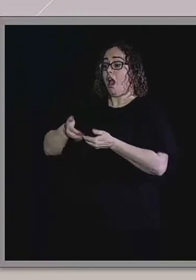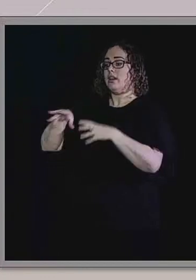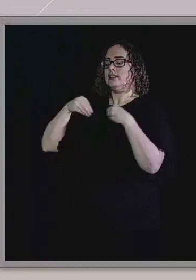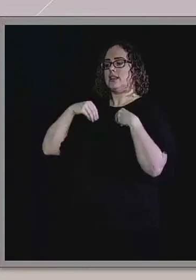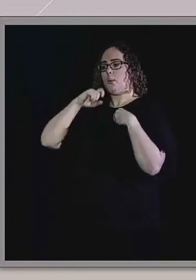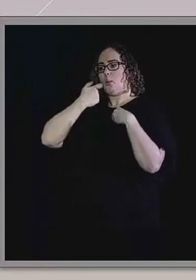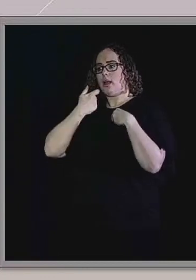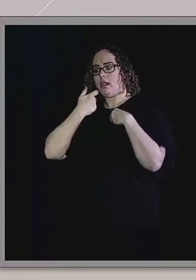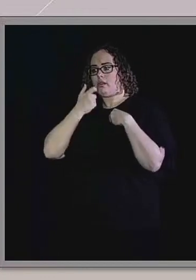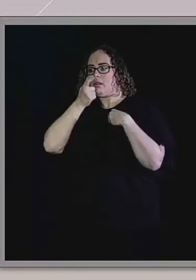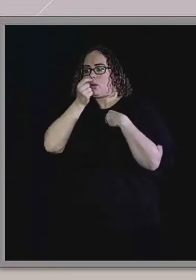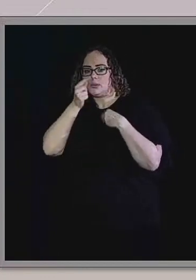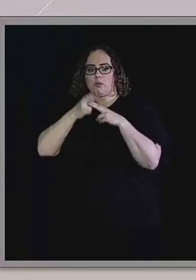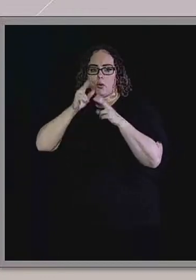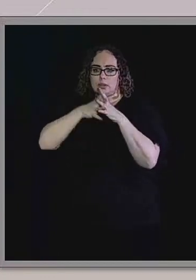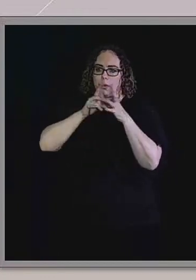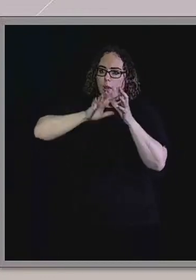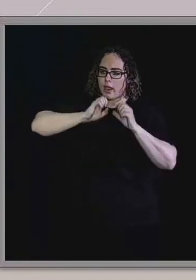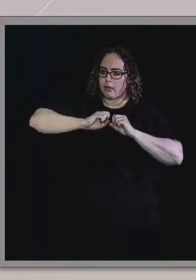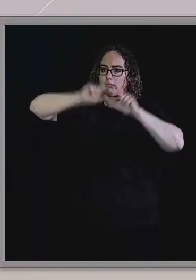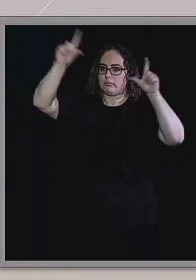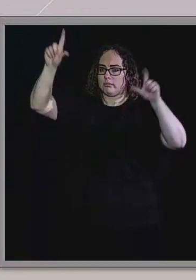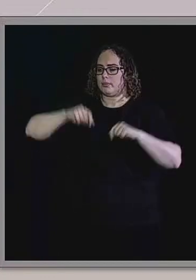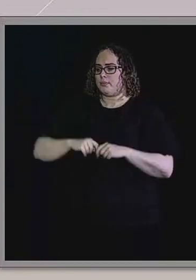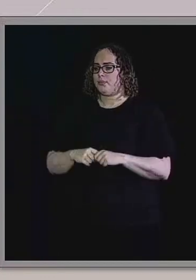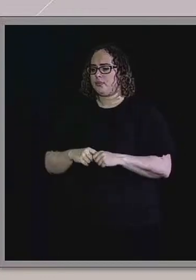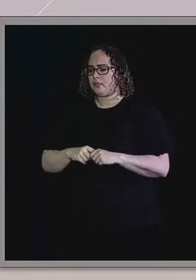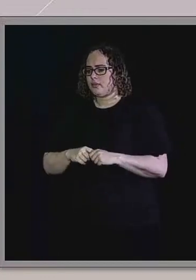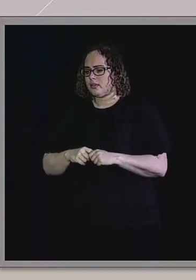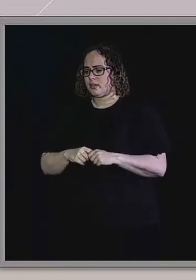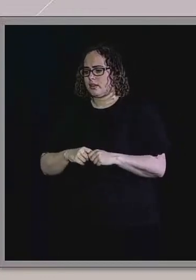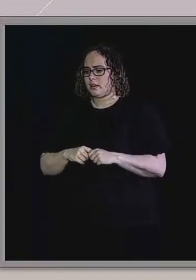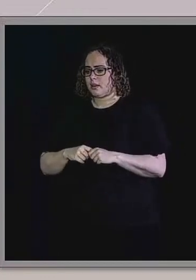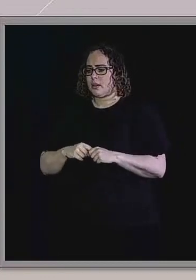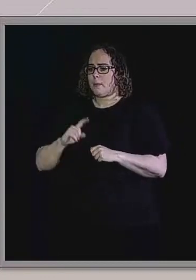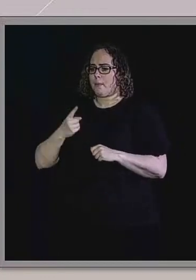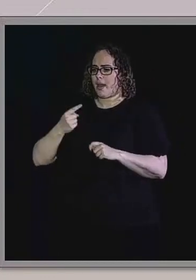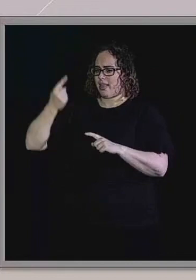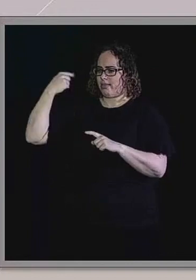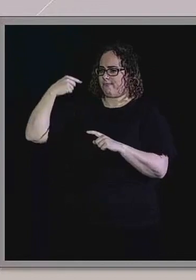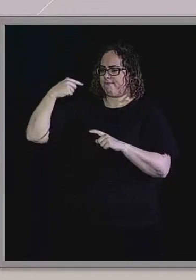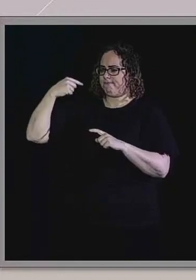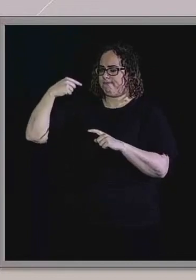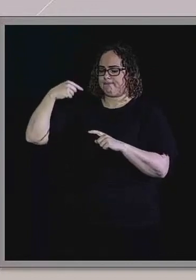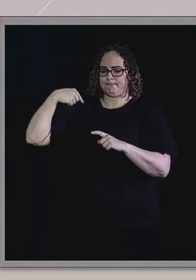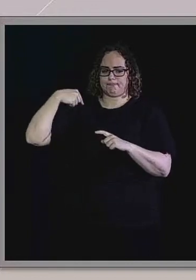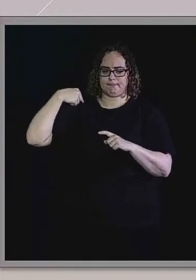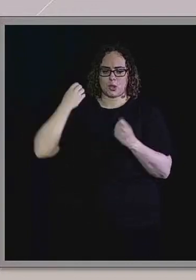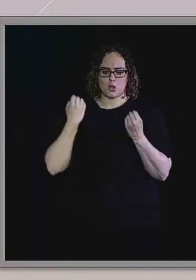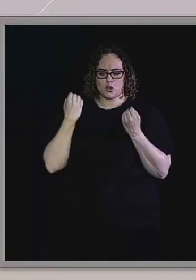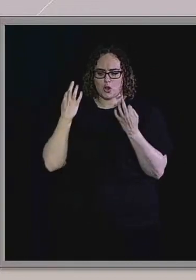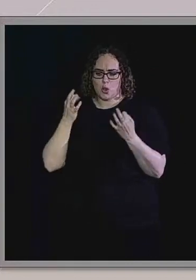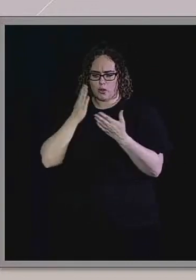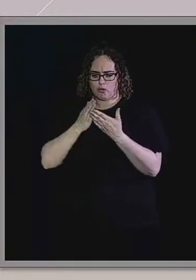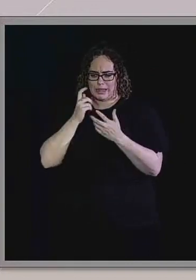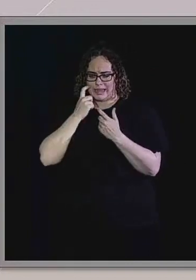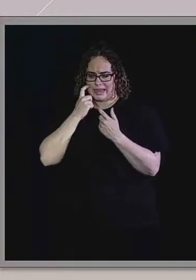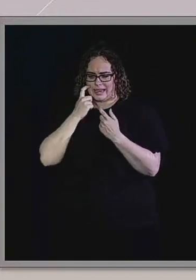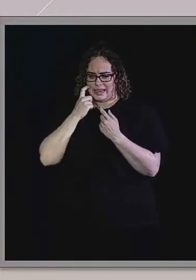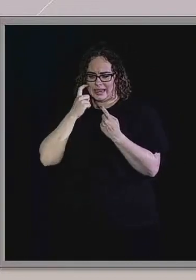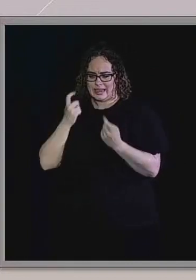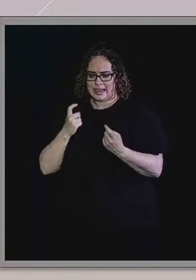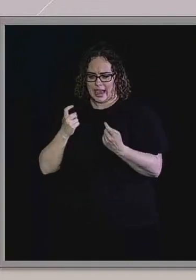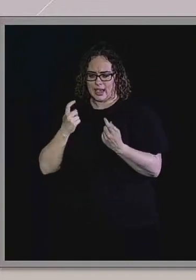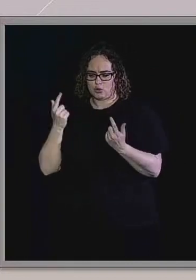of Yindjibarndi culture, language, stories, songs, and so on and so forth, no one really cared about, So that's a